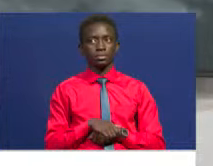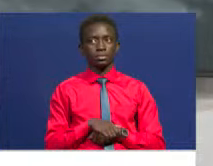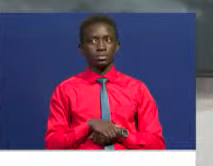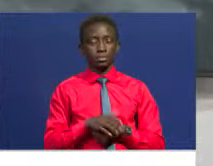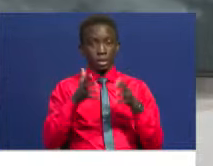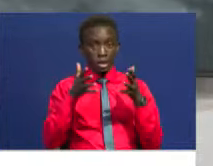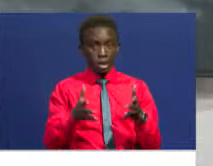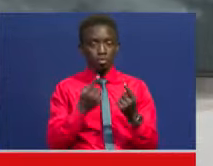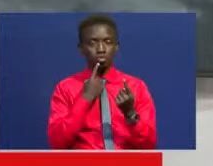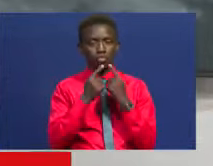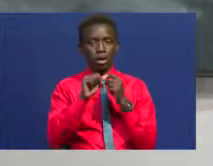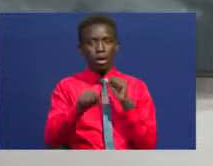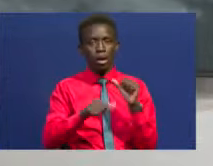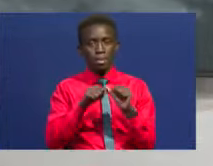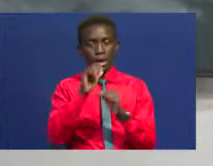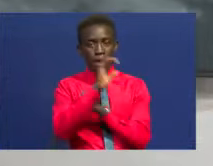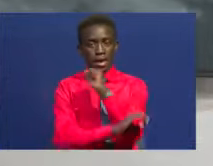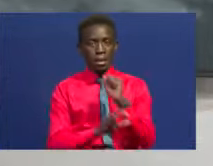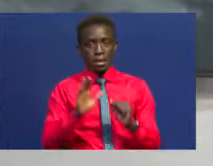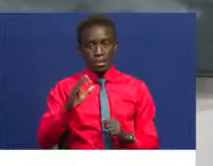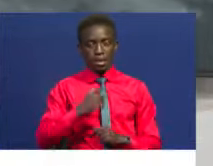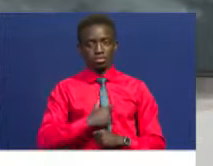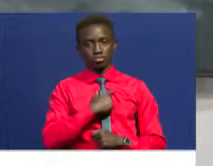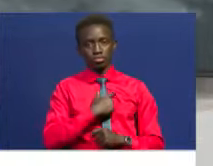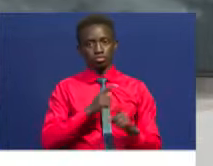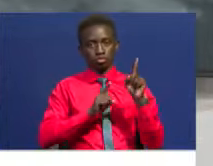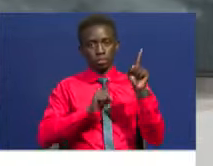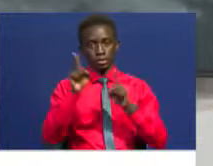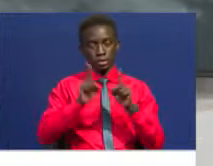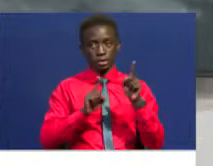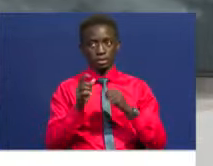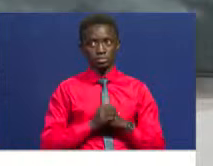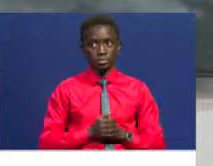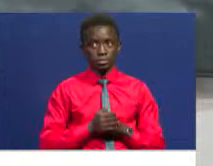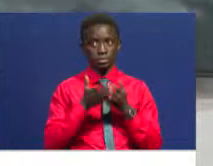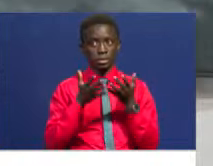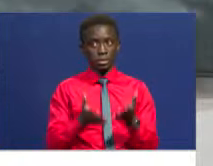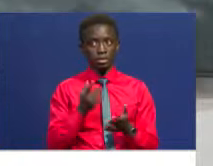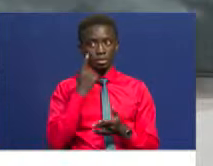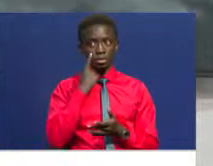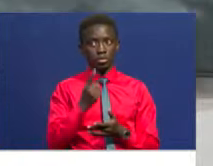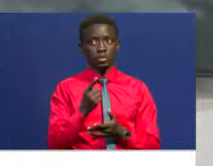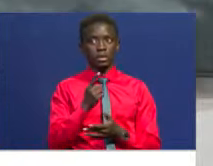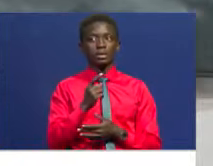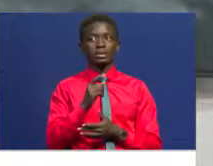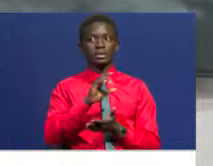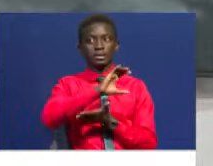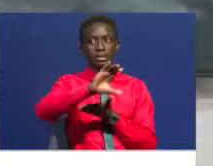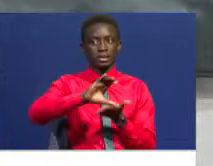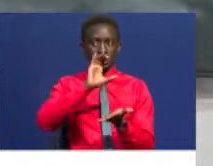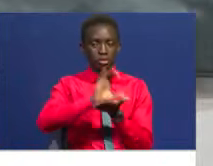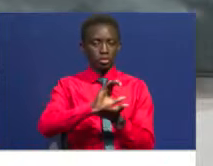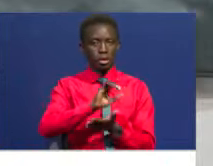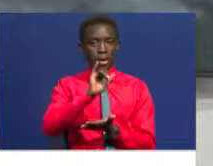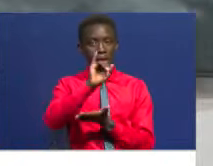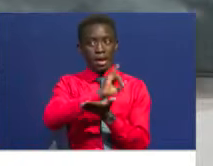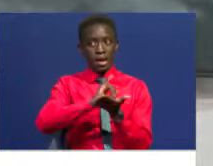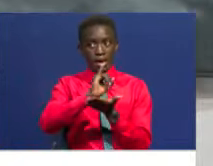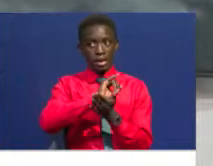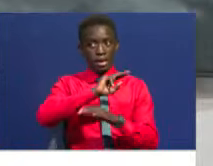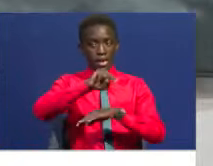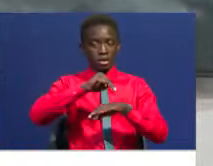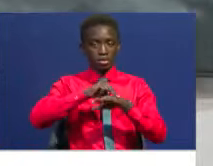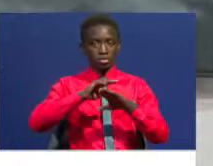Let's now talk about the country's tourism sector. The Central Island National Park is a key attraction in Turkana